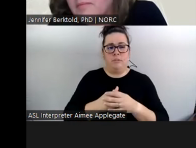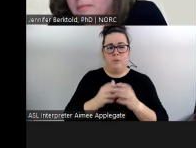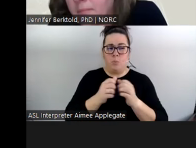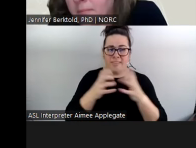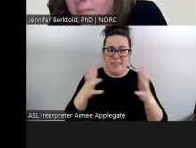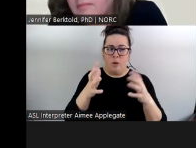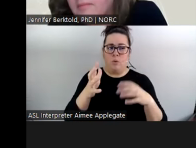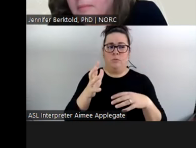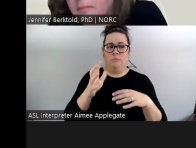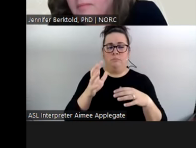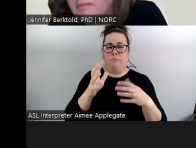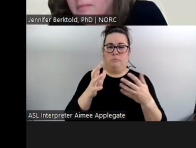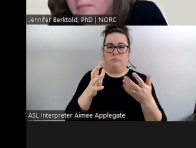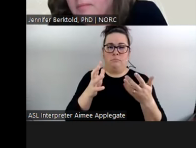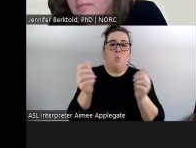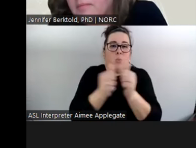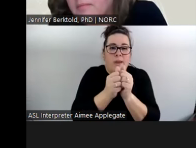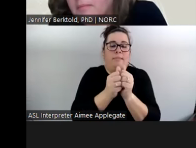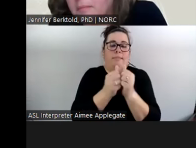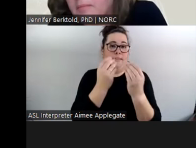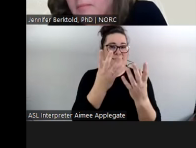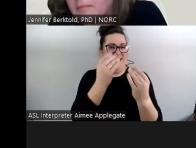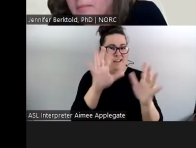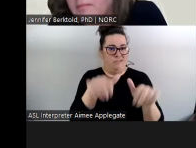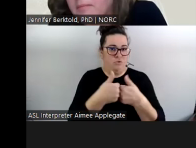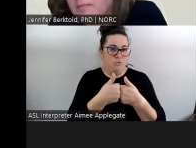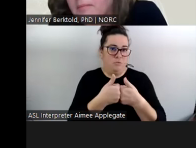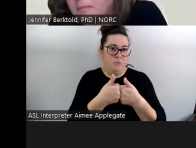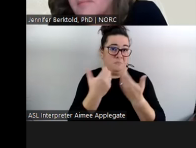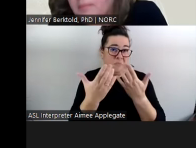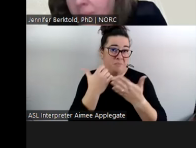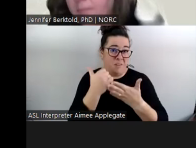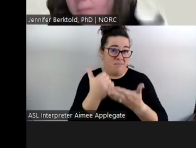challenge would be something helpful.